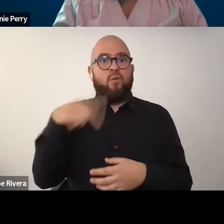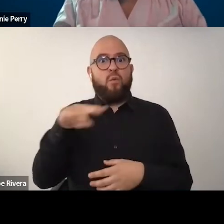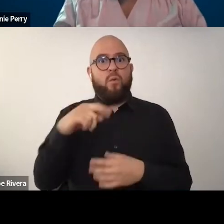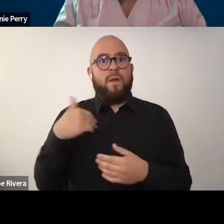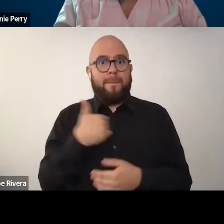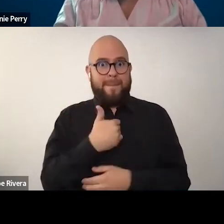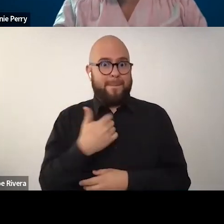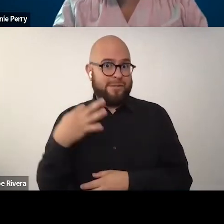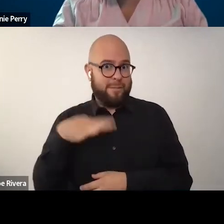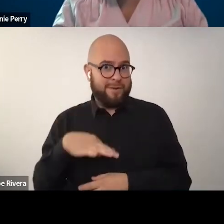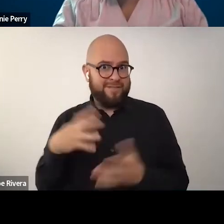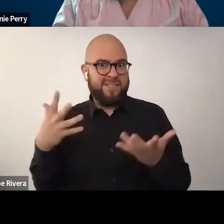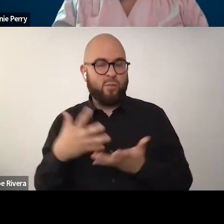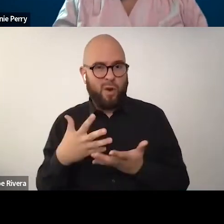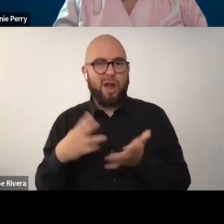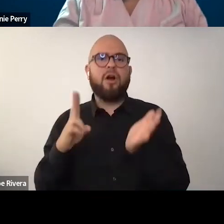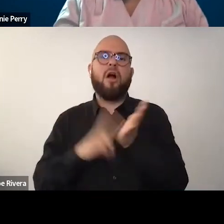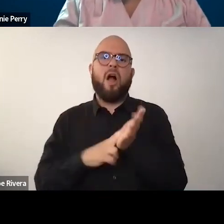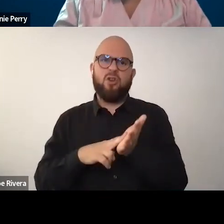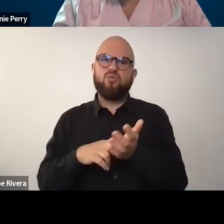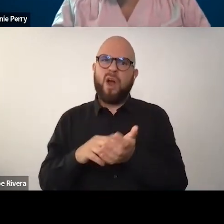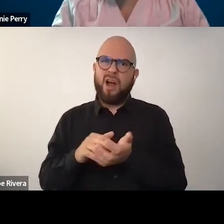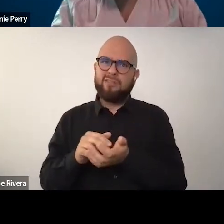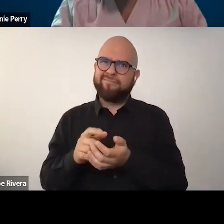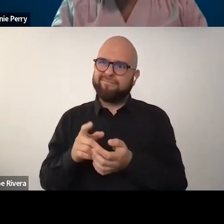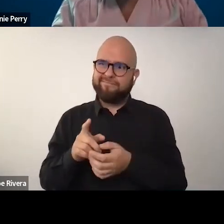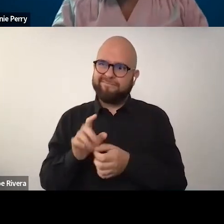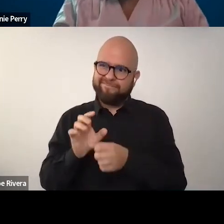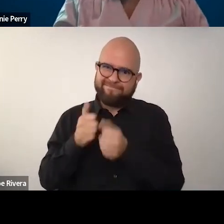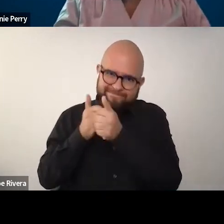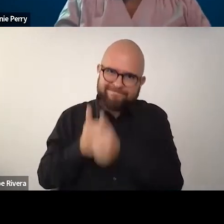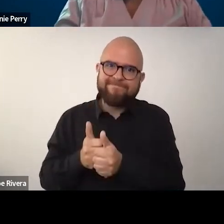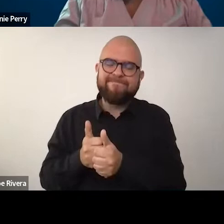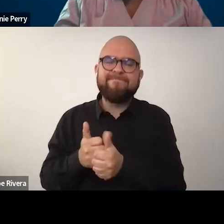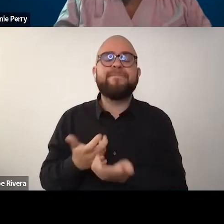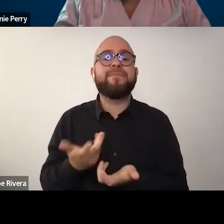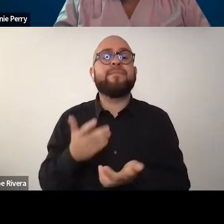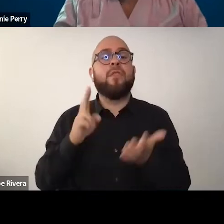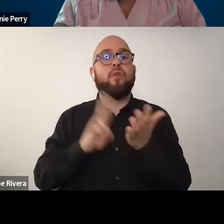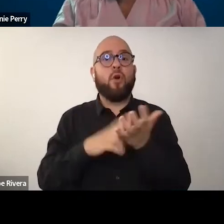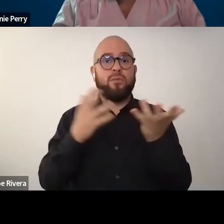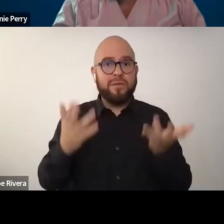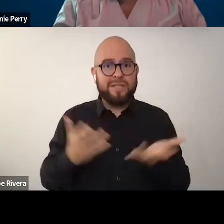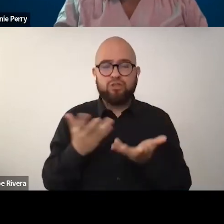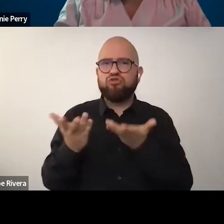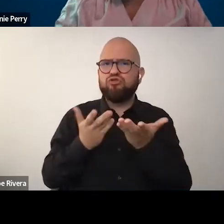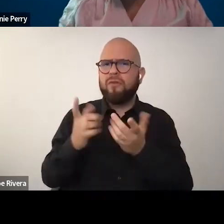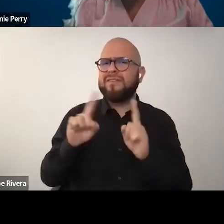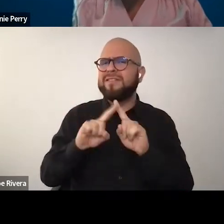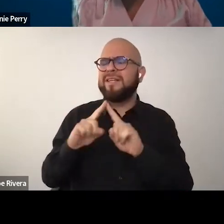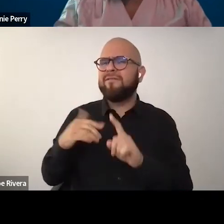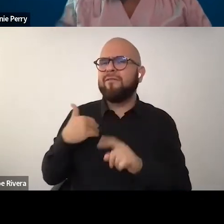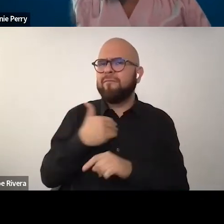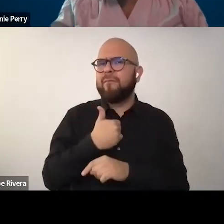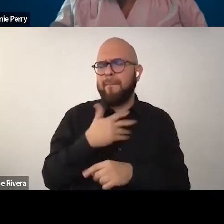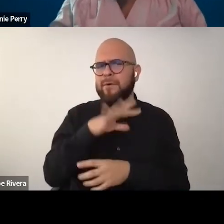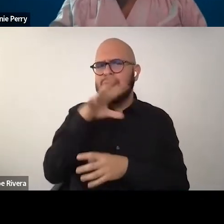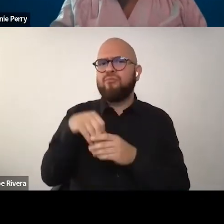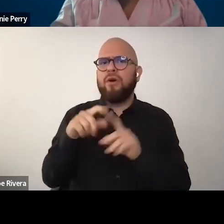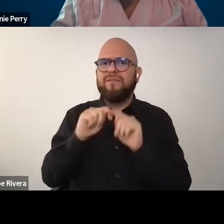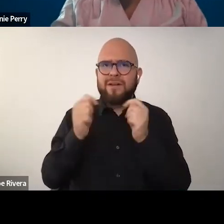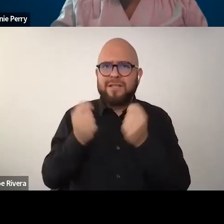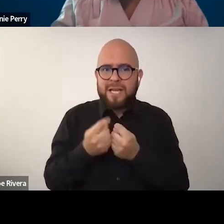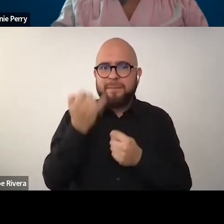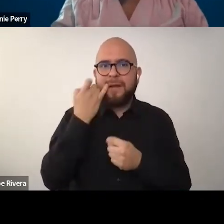area of contract enforcement. The contract staff is here to service our members at times when they have discovered, or